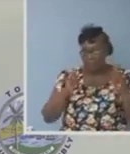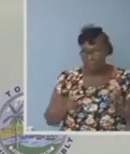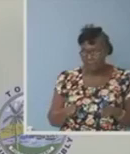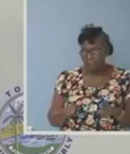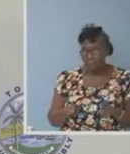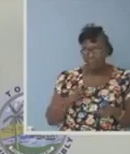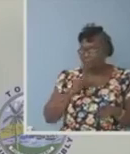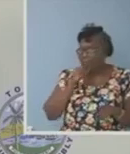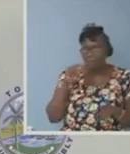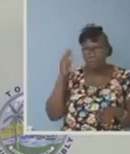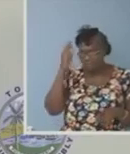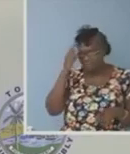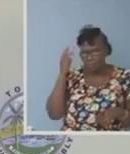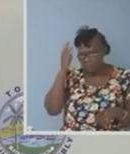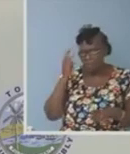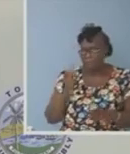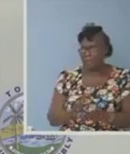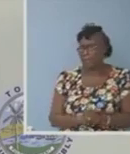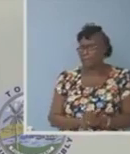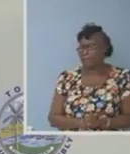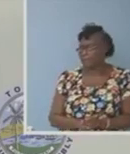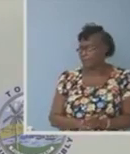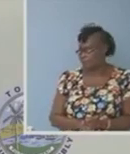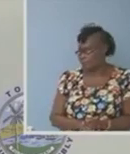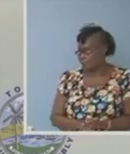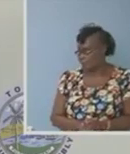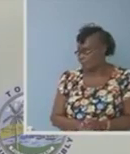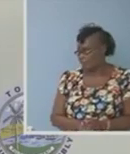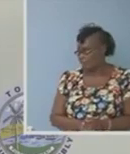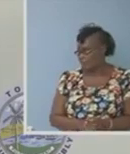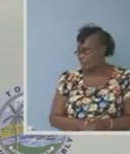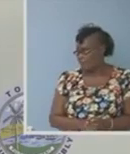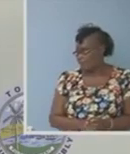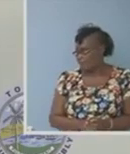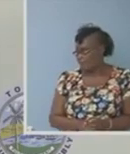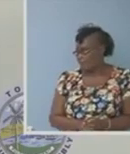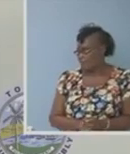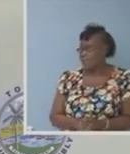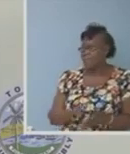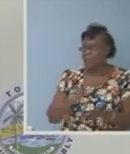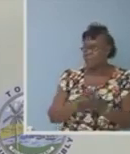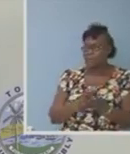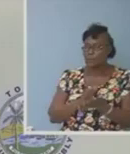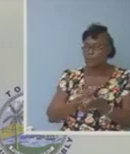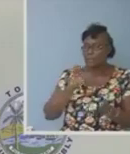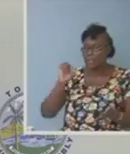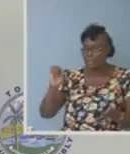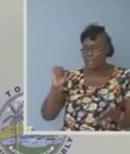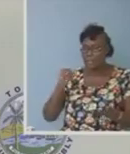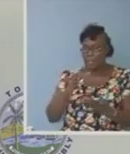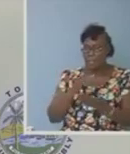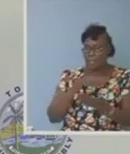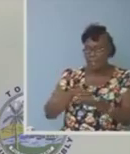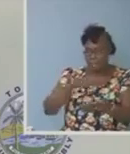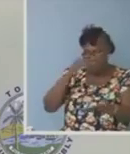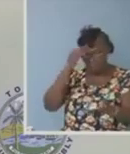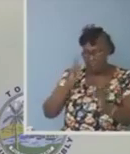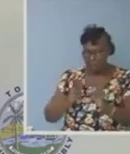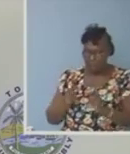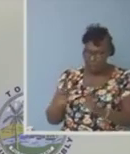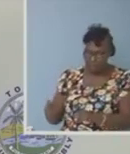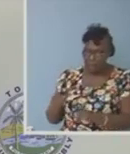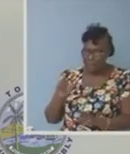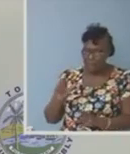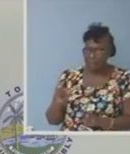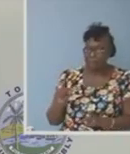at this time. The implementation of a school e-learning plan As I would have indicated under our level